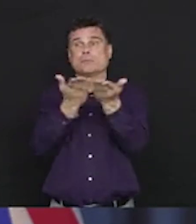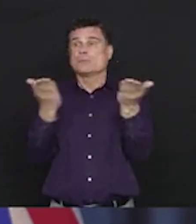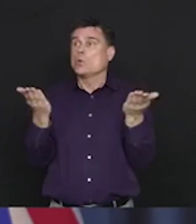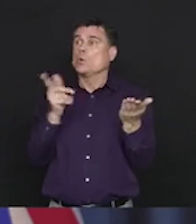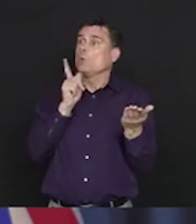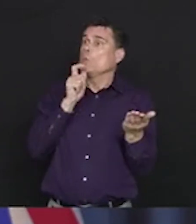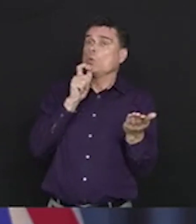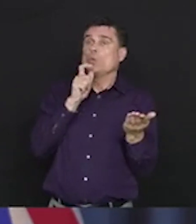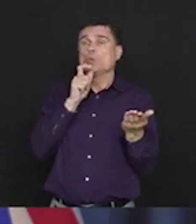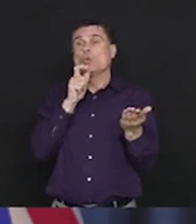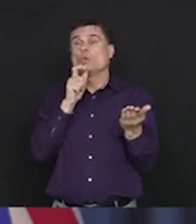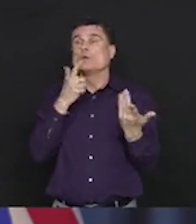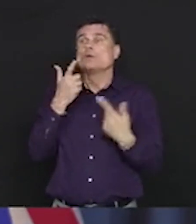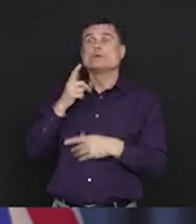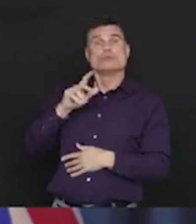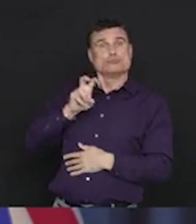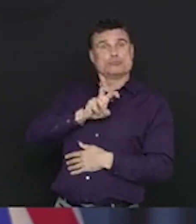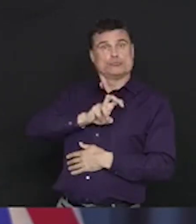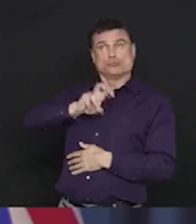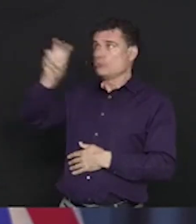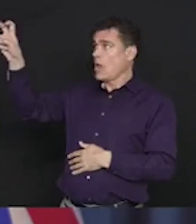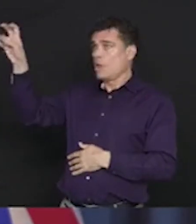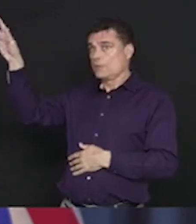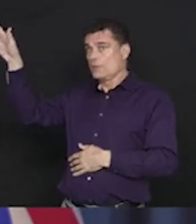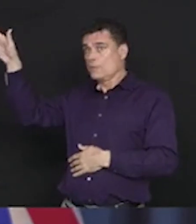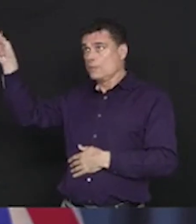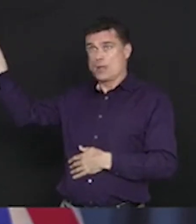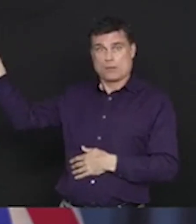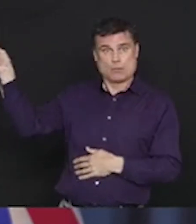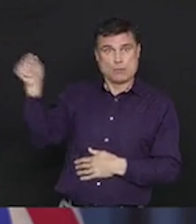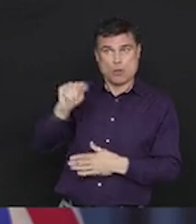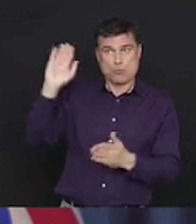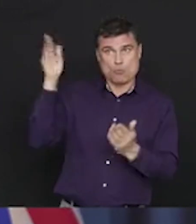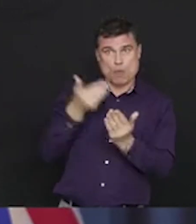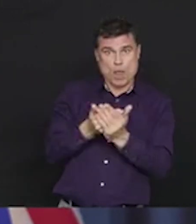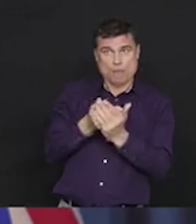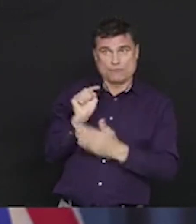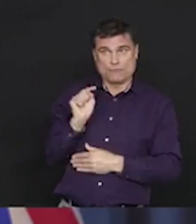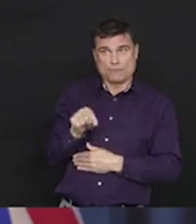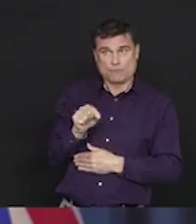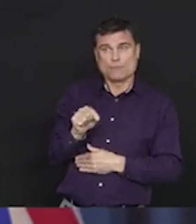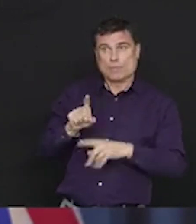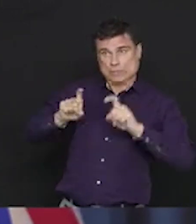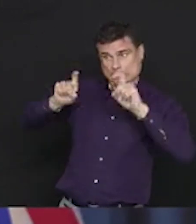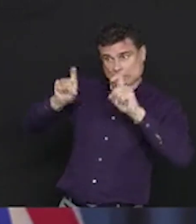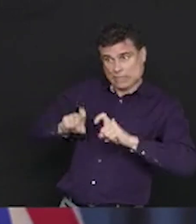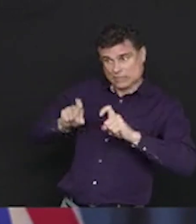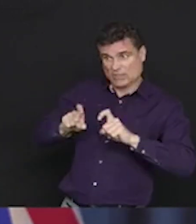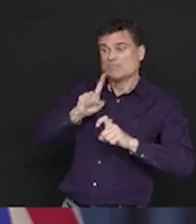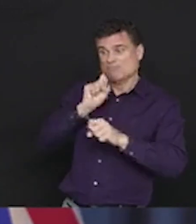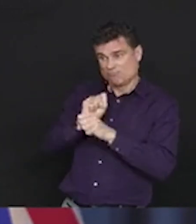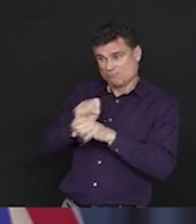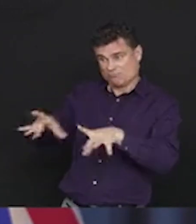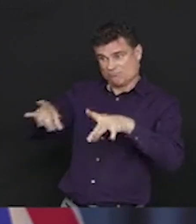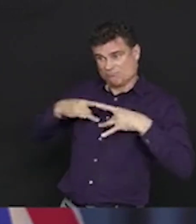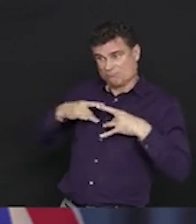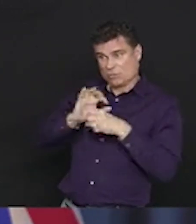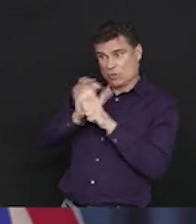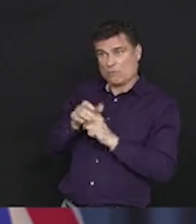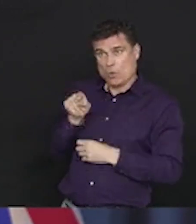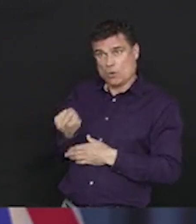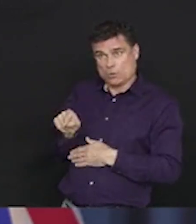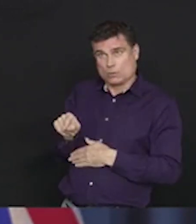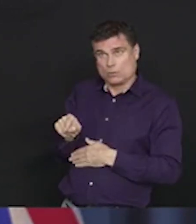communicable diseases, there is still very much a stigma associated with it. So this is a practice that we are all using across